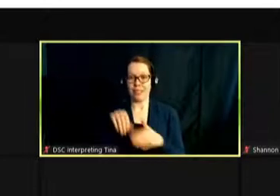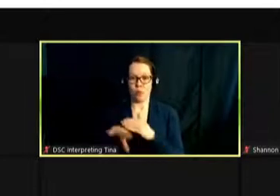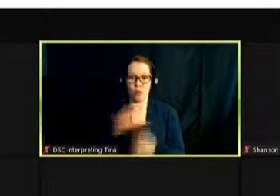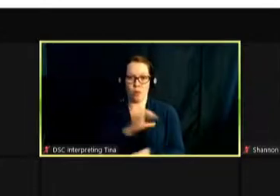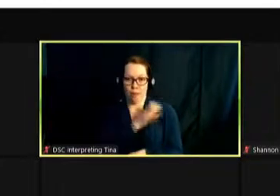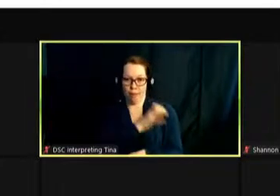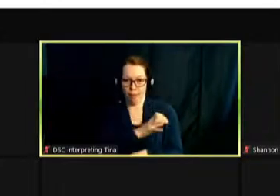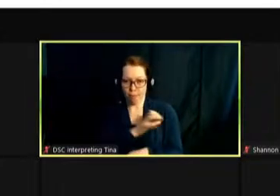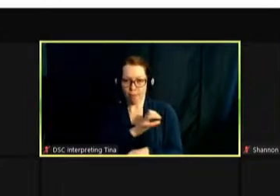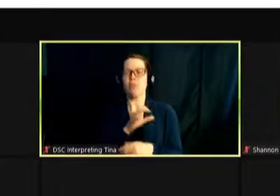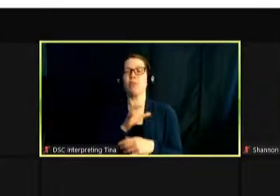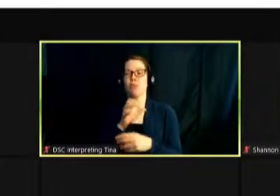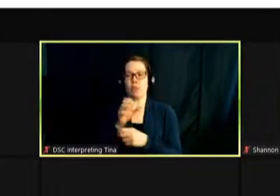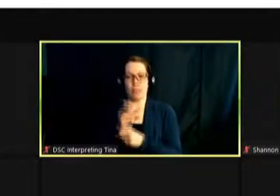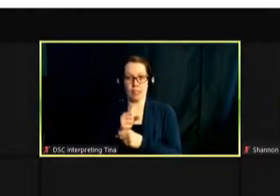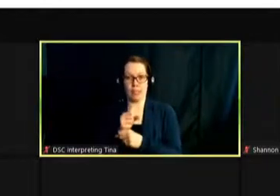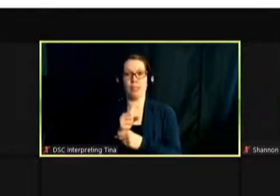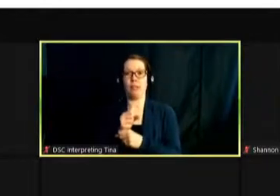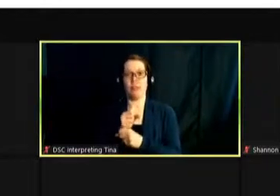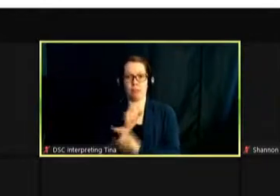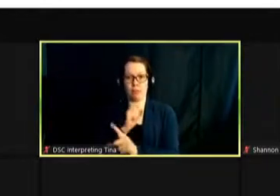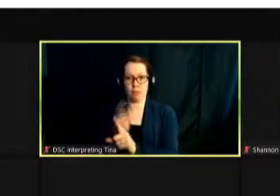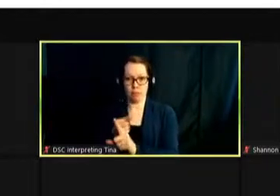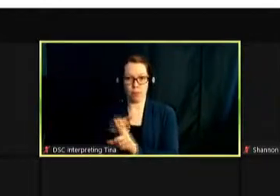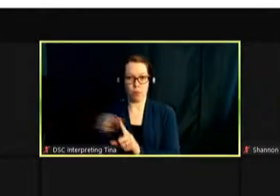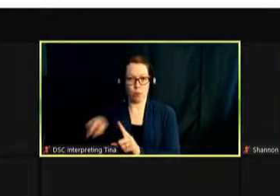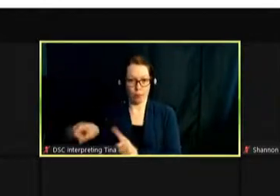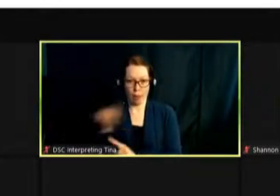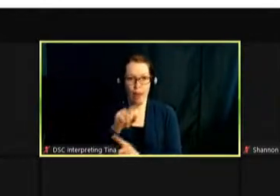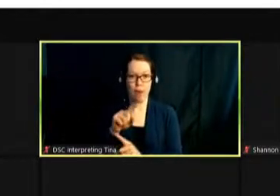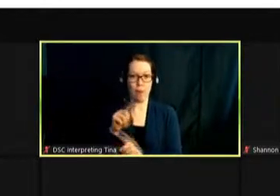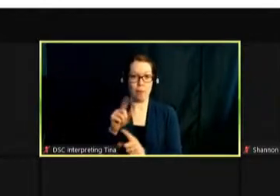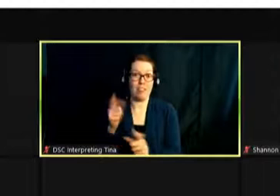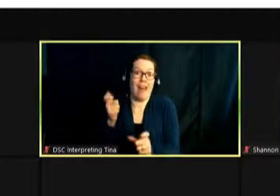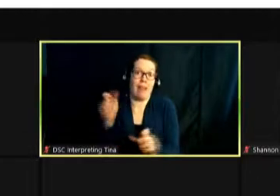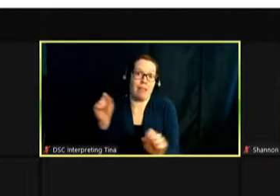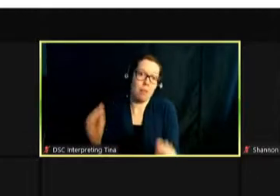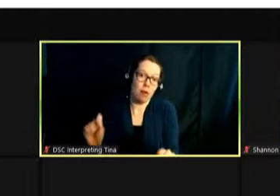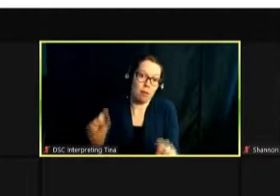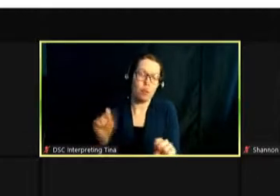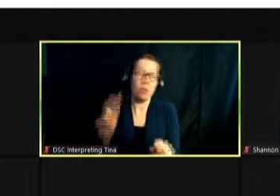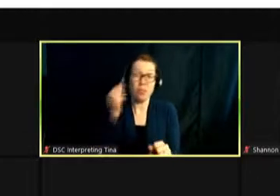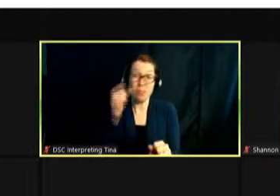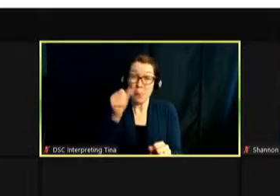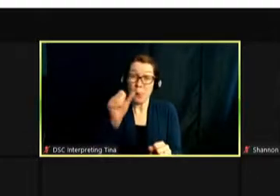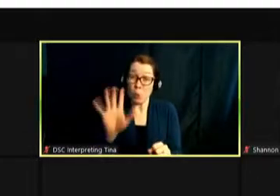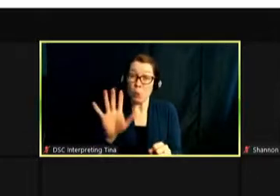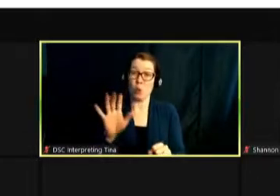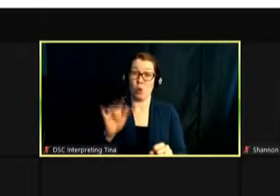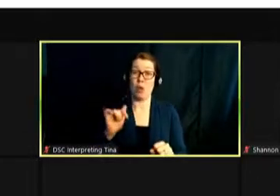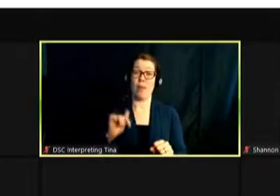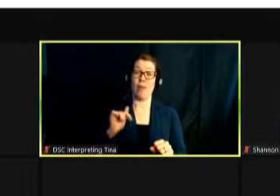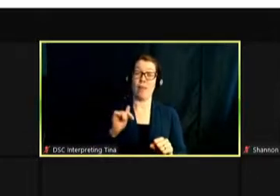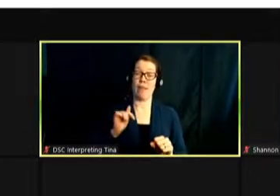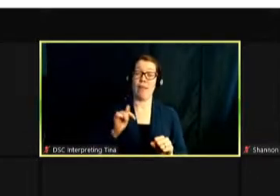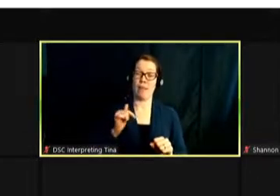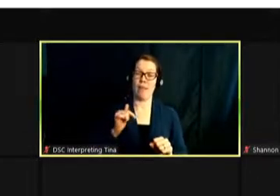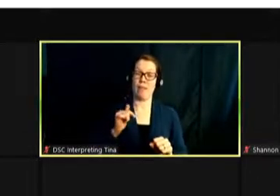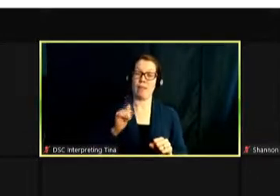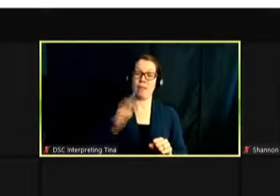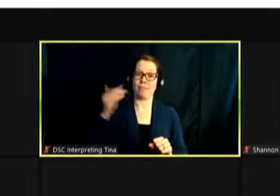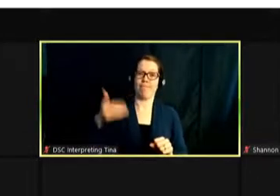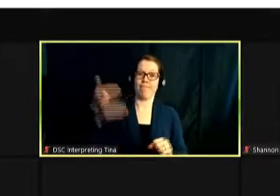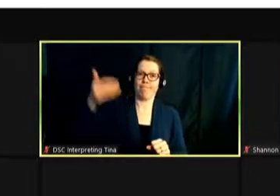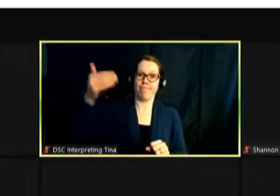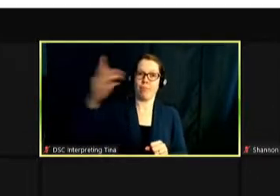then make sure that that vaccination does get to them as quick as possible. Because remember, again, this is something that we'll talk about